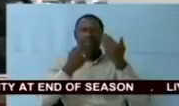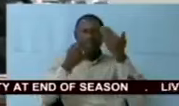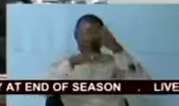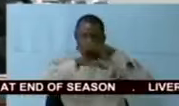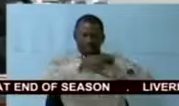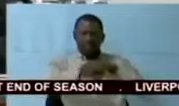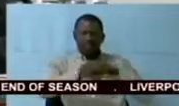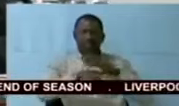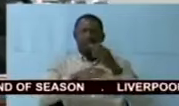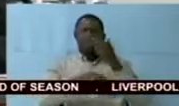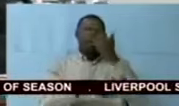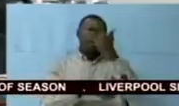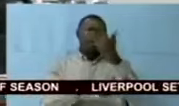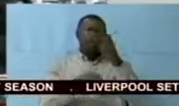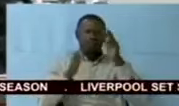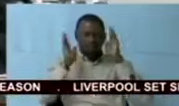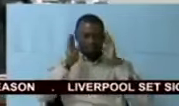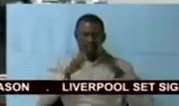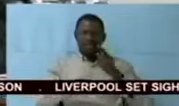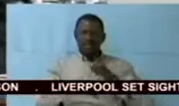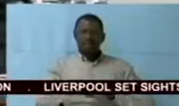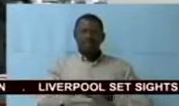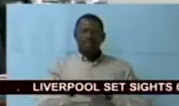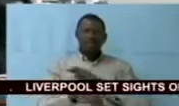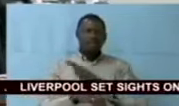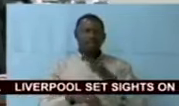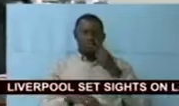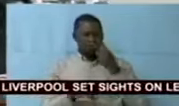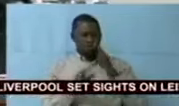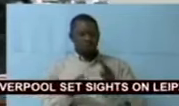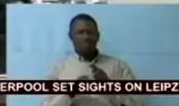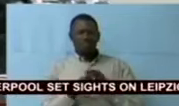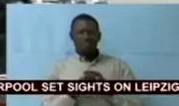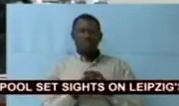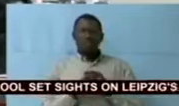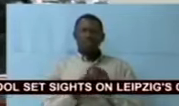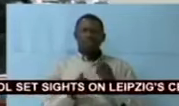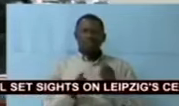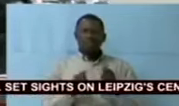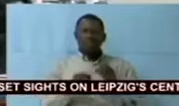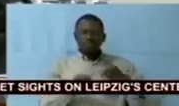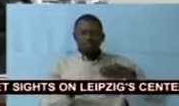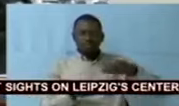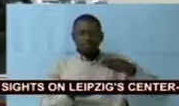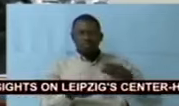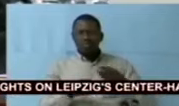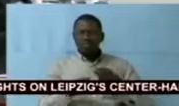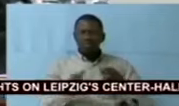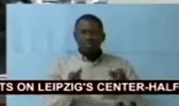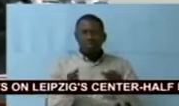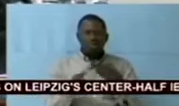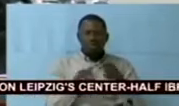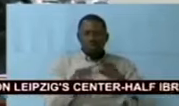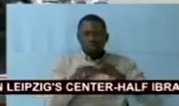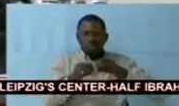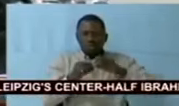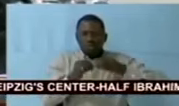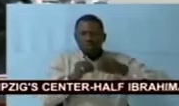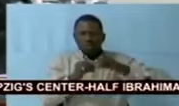I didn't notice that my bolts have been loosened again. And